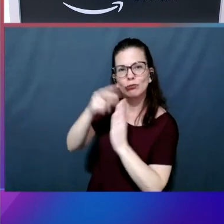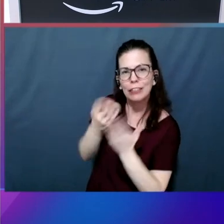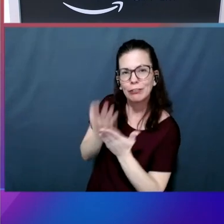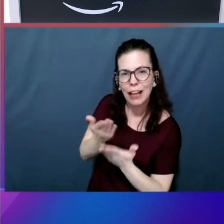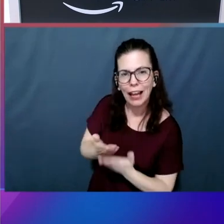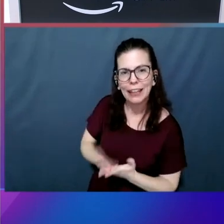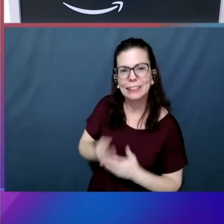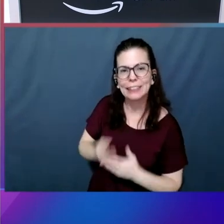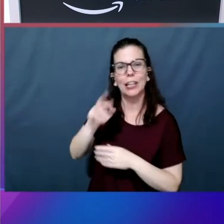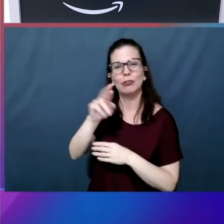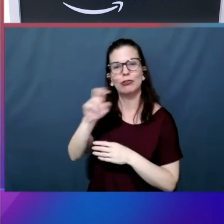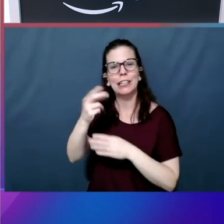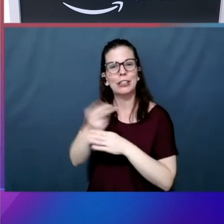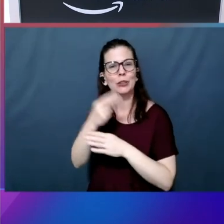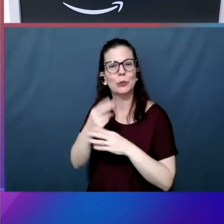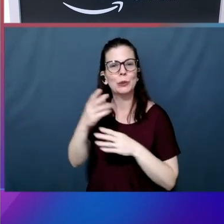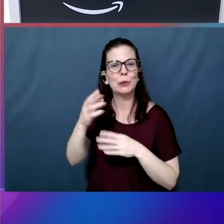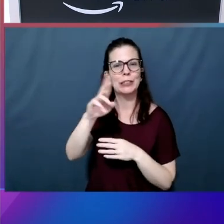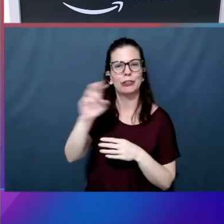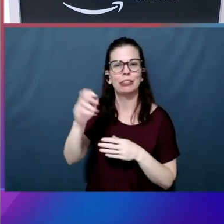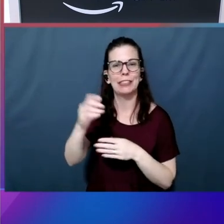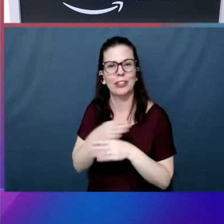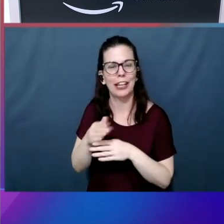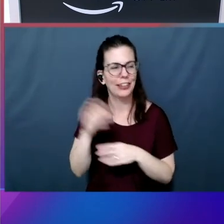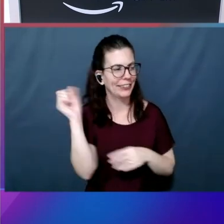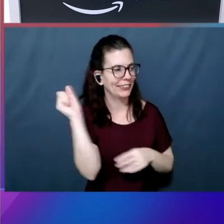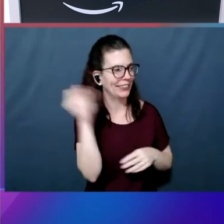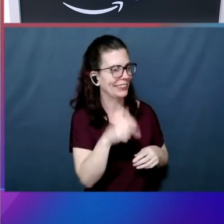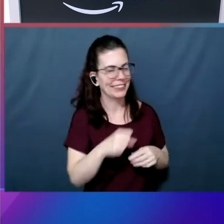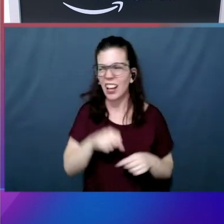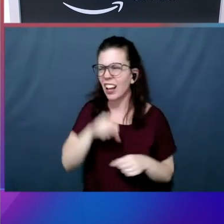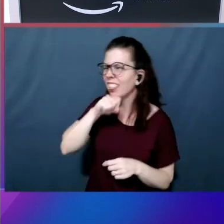be reshared. Yep, absolutely. I love that. Wow.